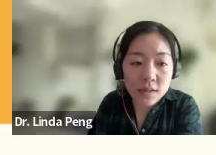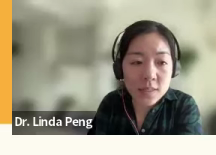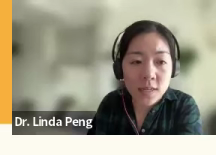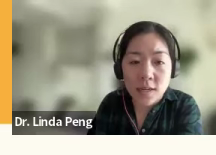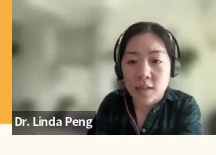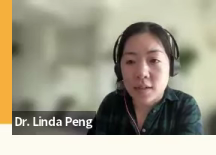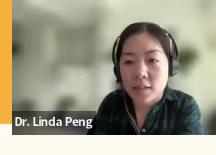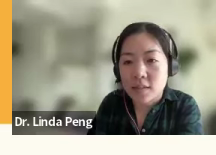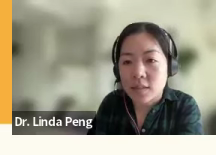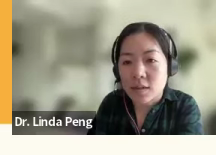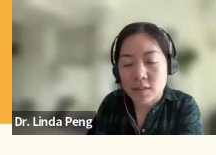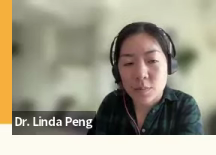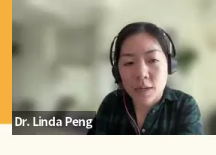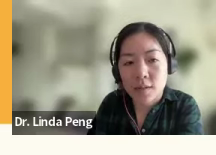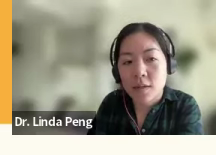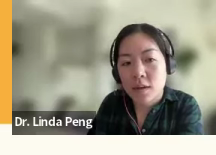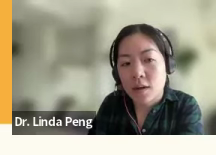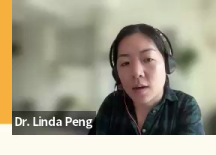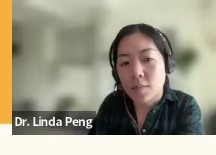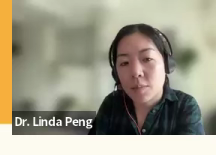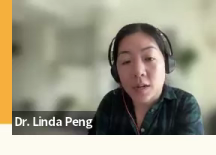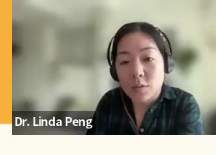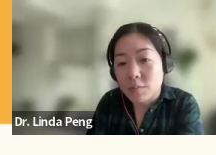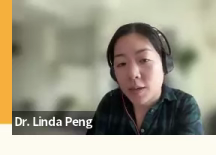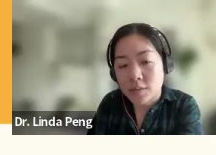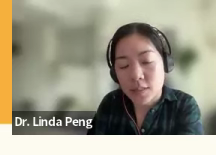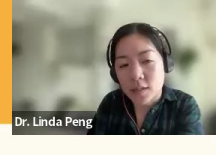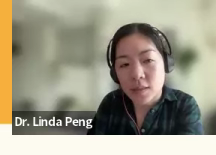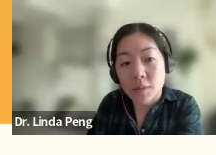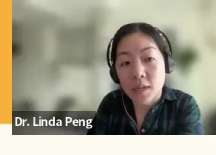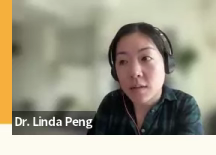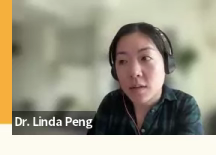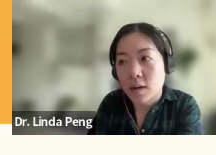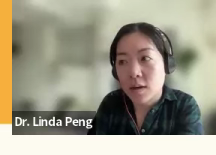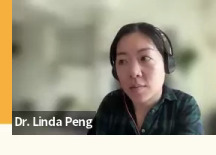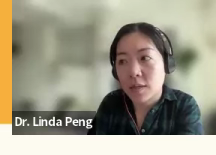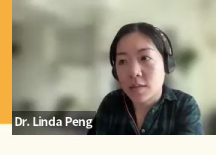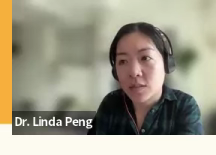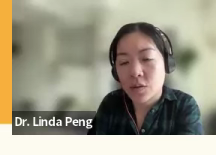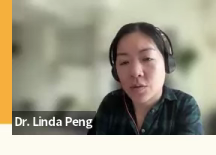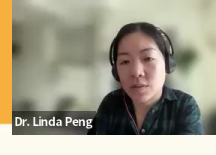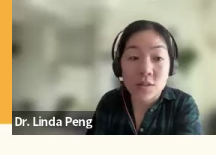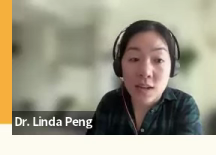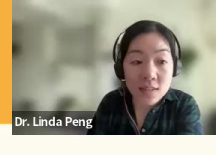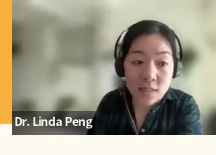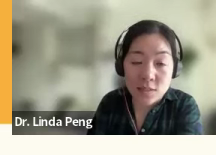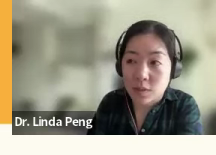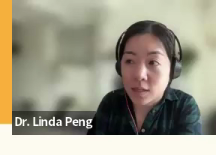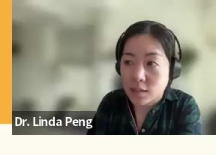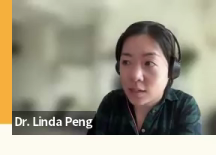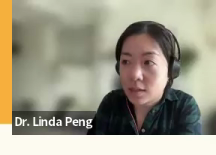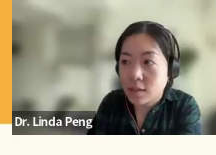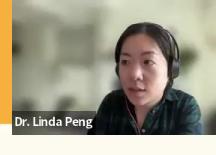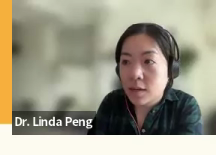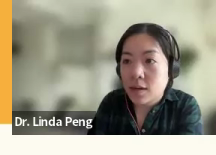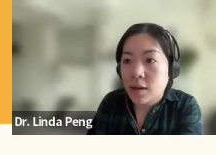to detox and I need a detox bed, but I wouldn't be able to get them in. And so they couldn't access